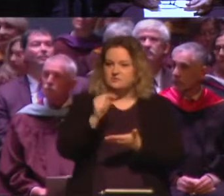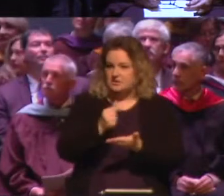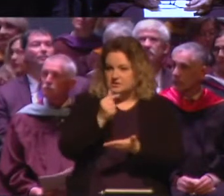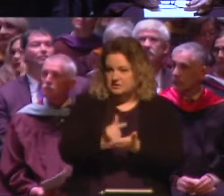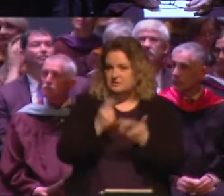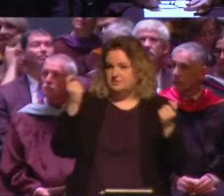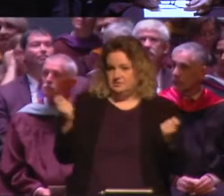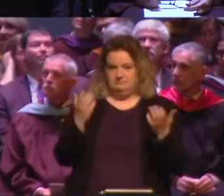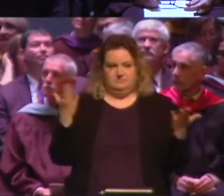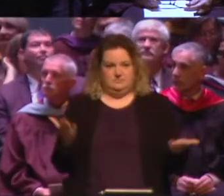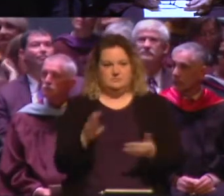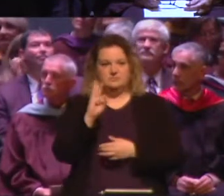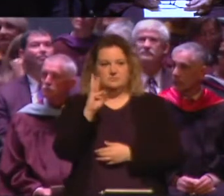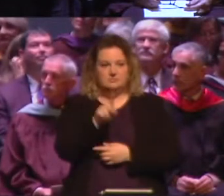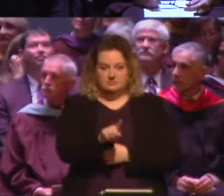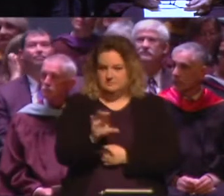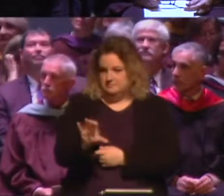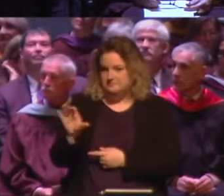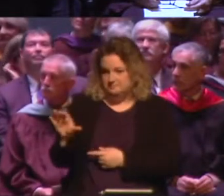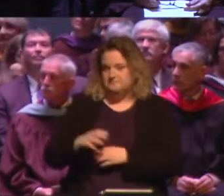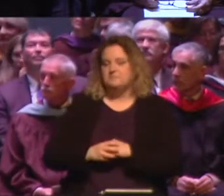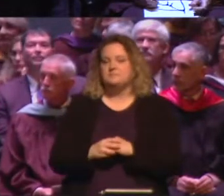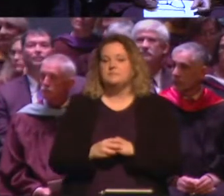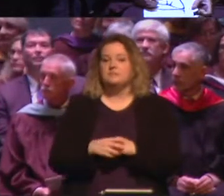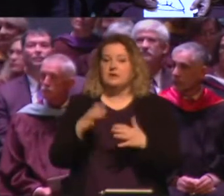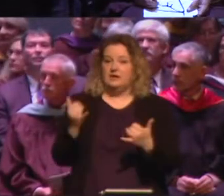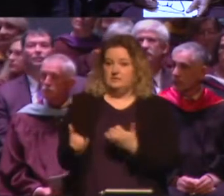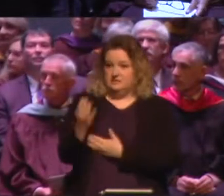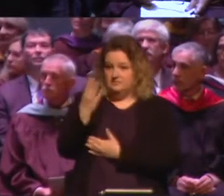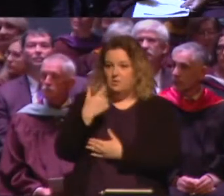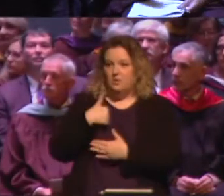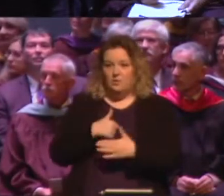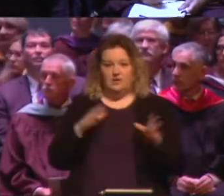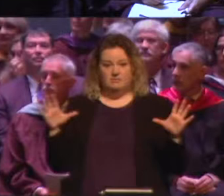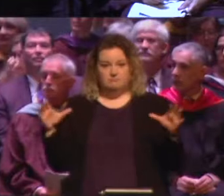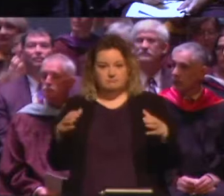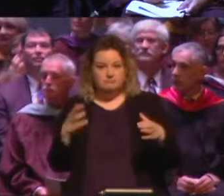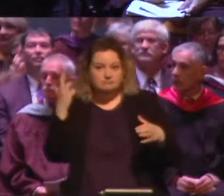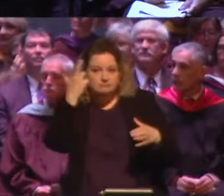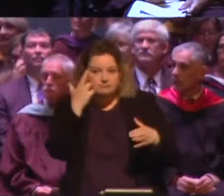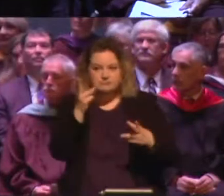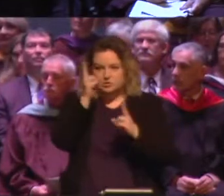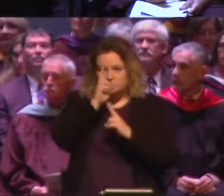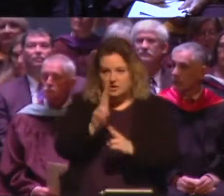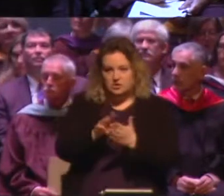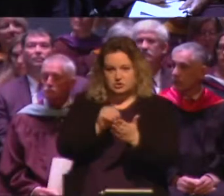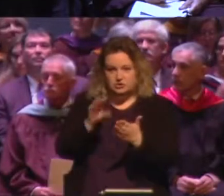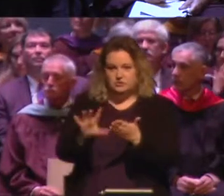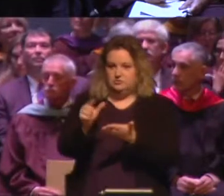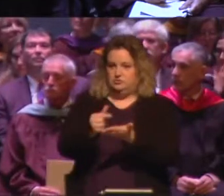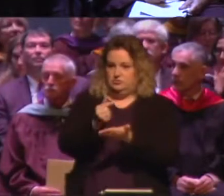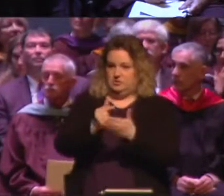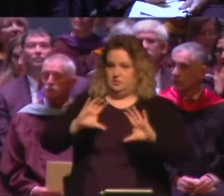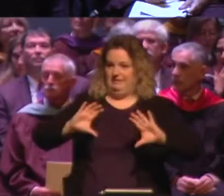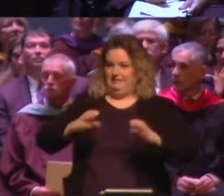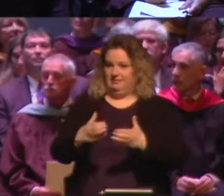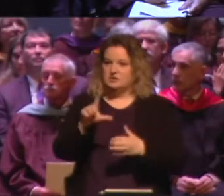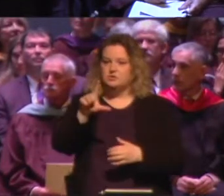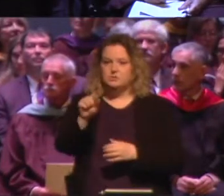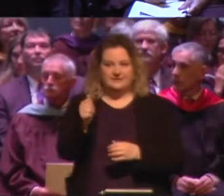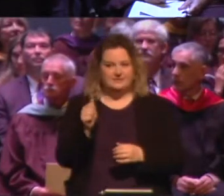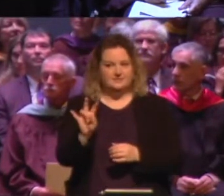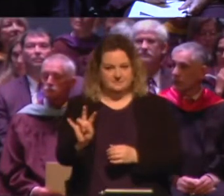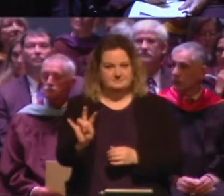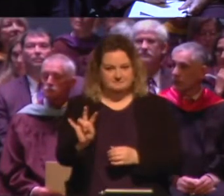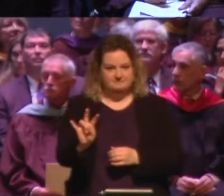Western Piedmont Community College. This morning, we are gathered to honor the students of the graduating class of